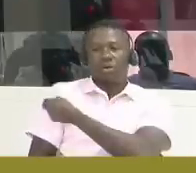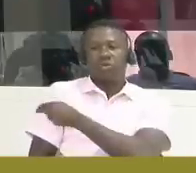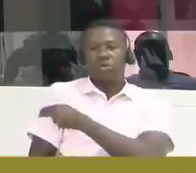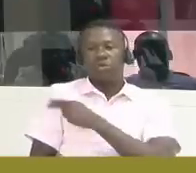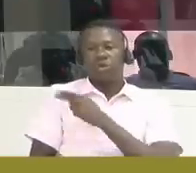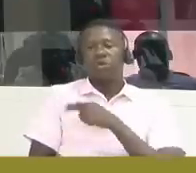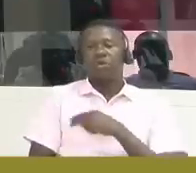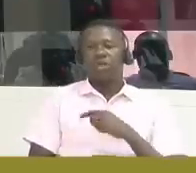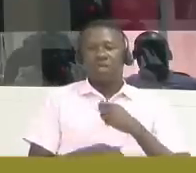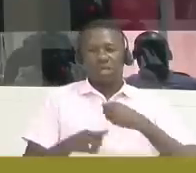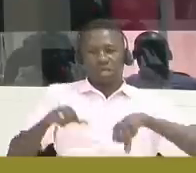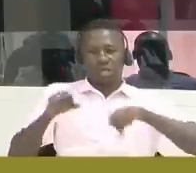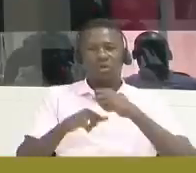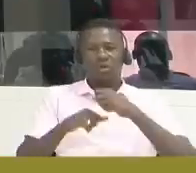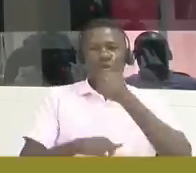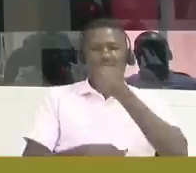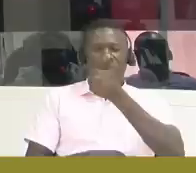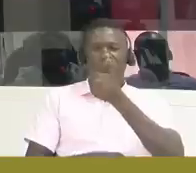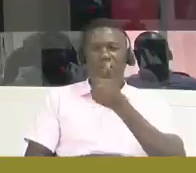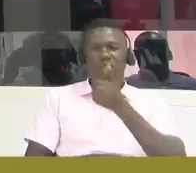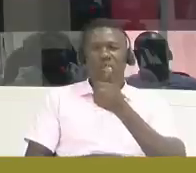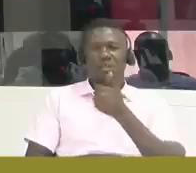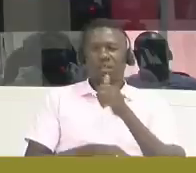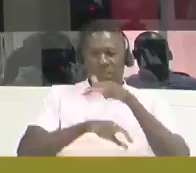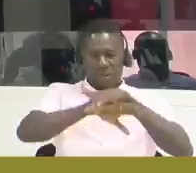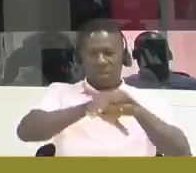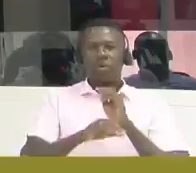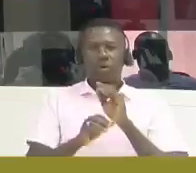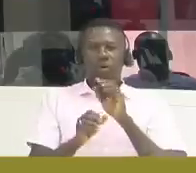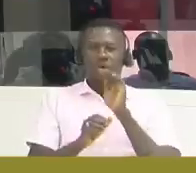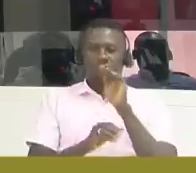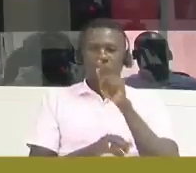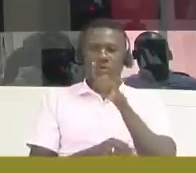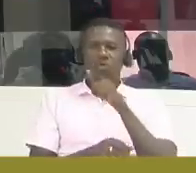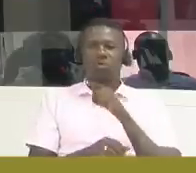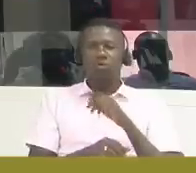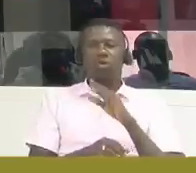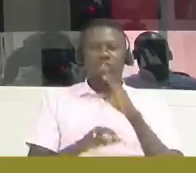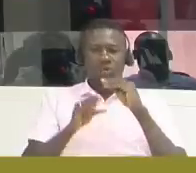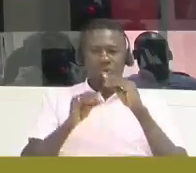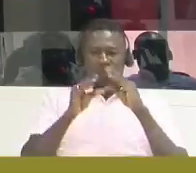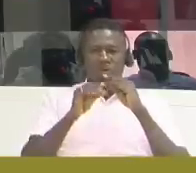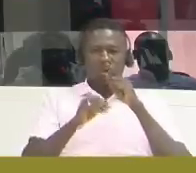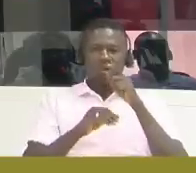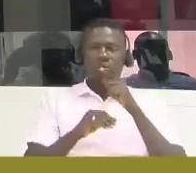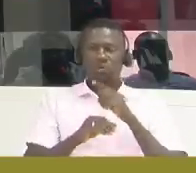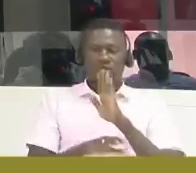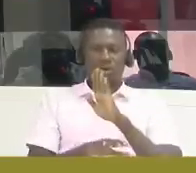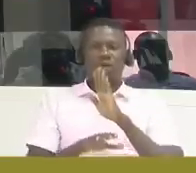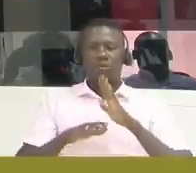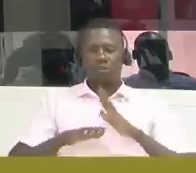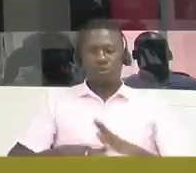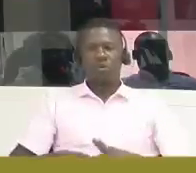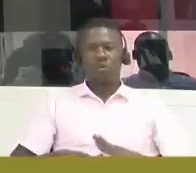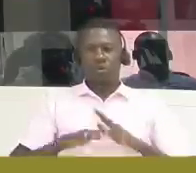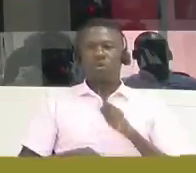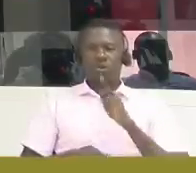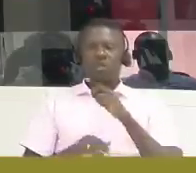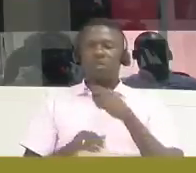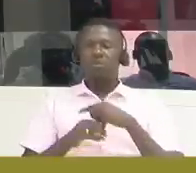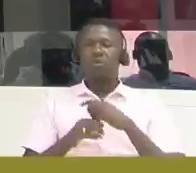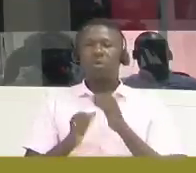At around 6 o'clock, I'll call you. You will talk to him. Just calm down. We are going back. We just came to inform you about